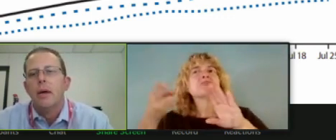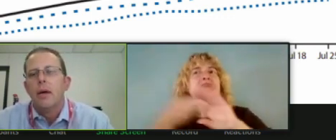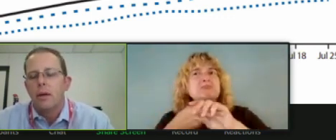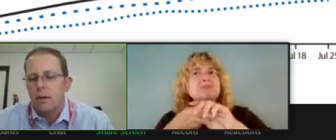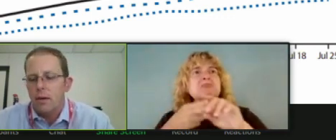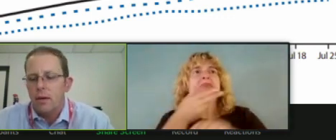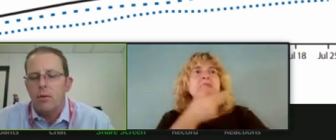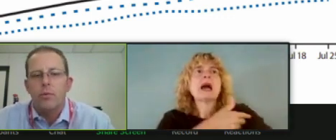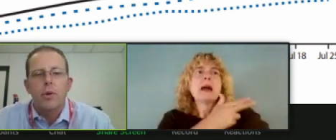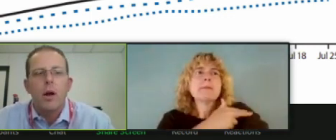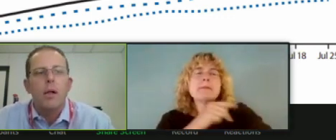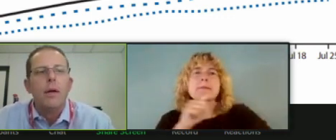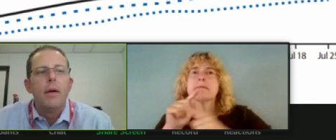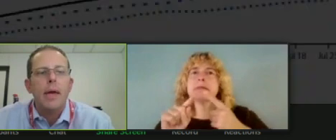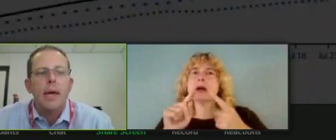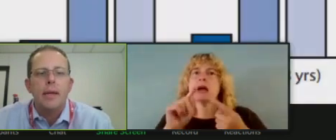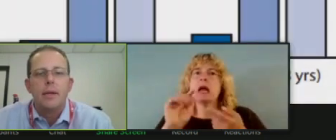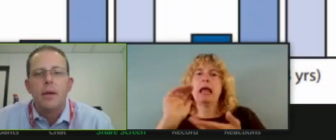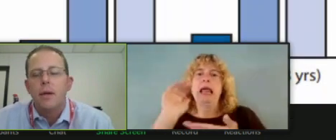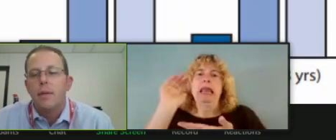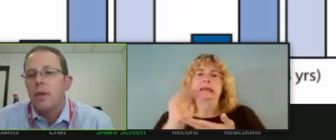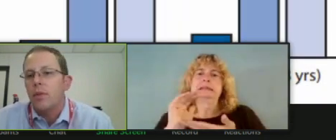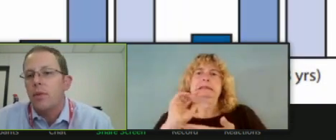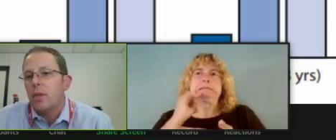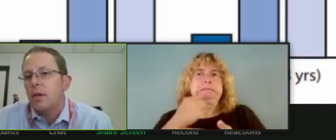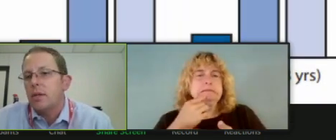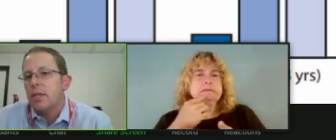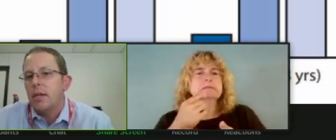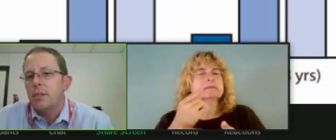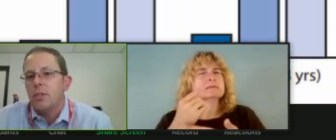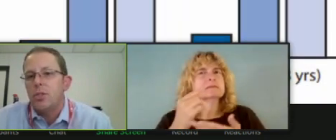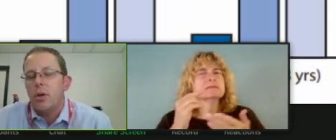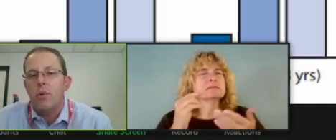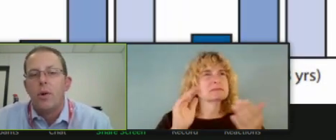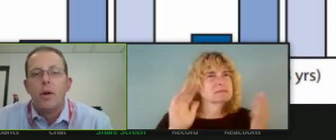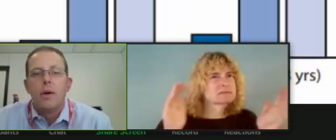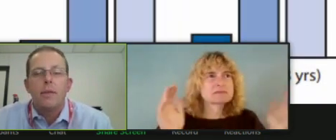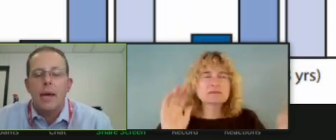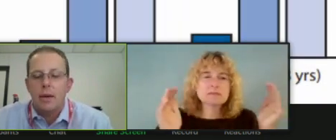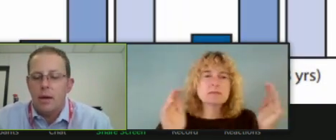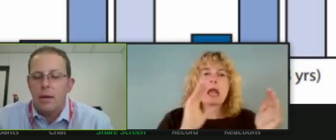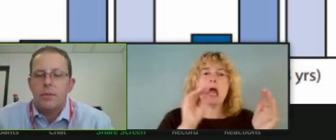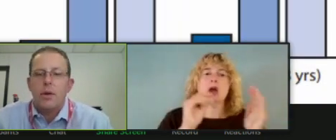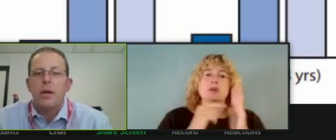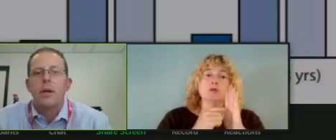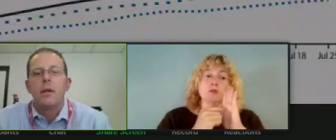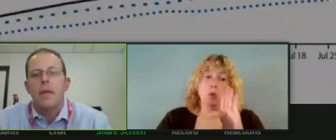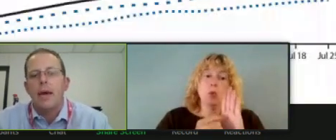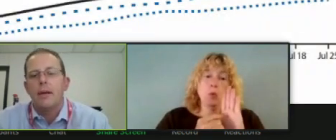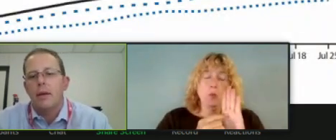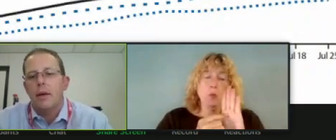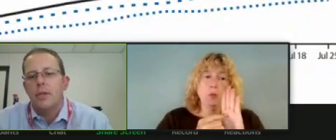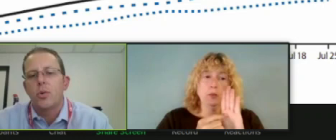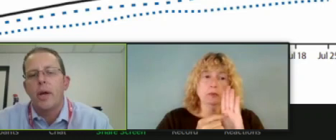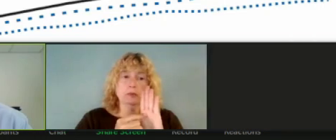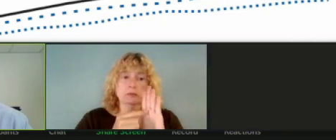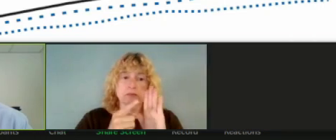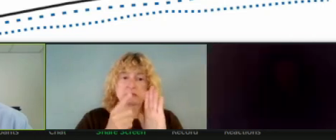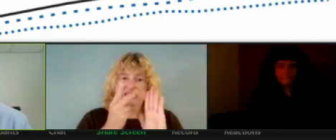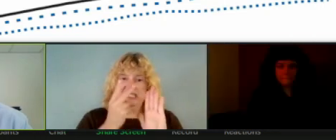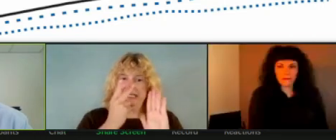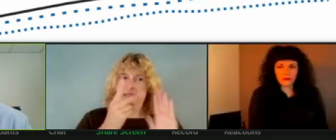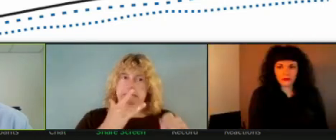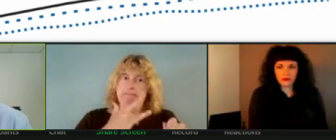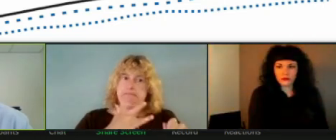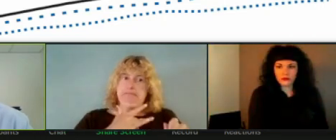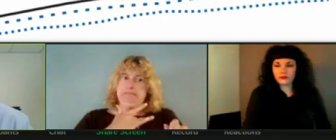degree overall. And the other thing is that it did show that, the trend was